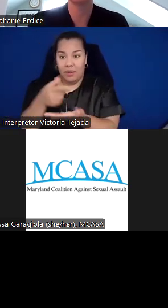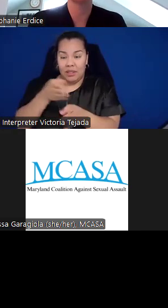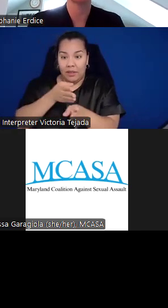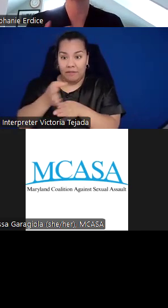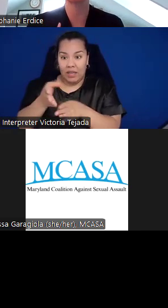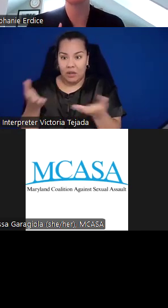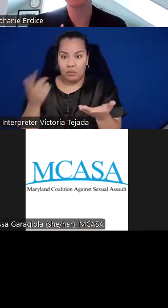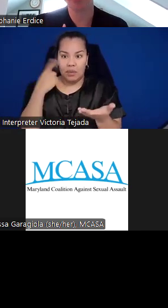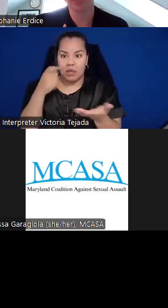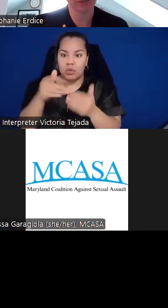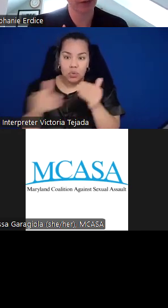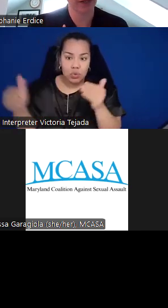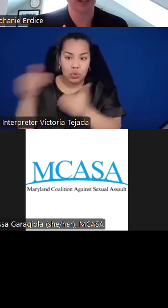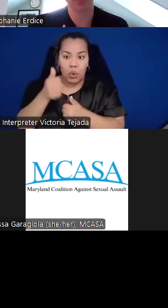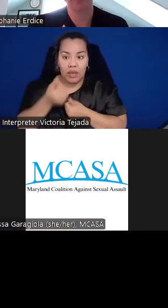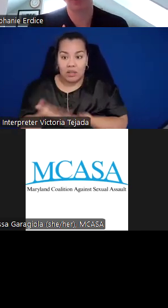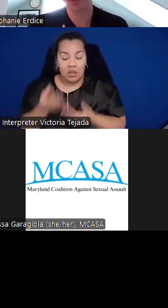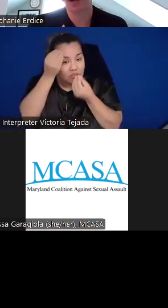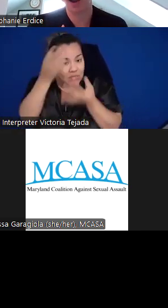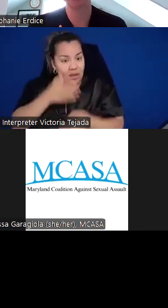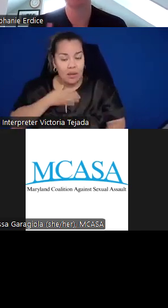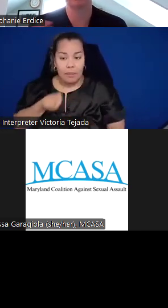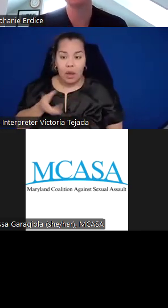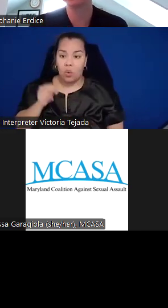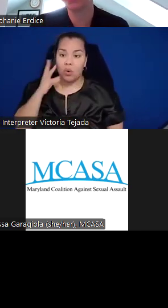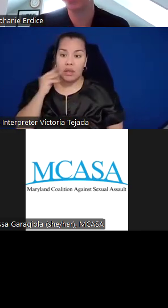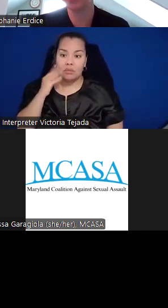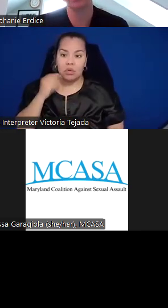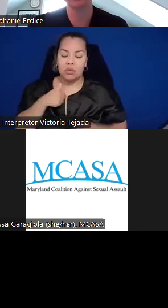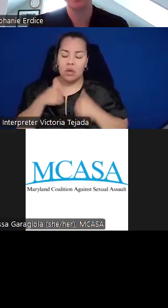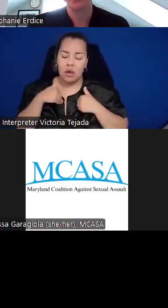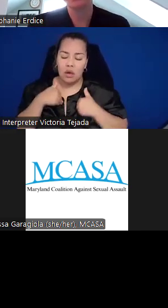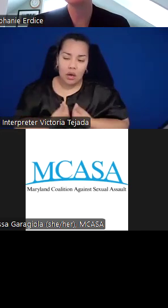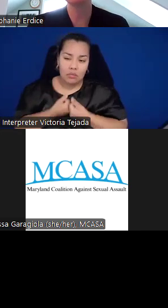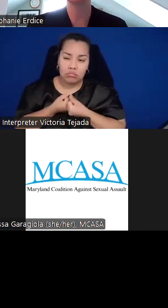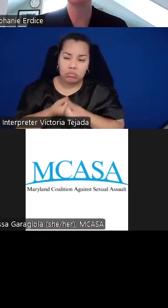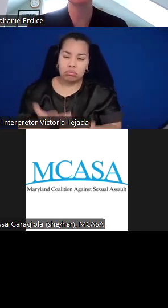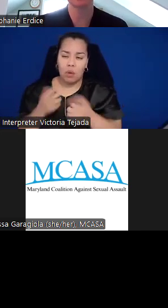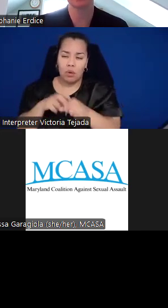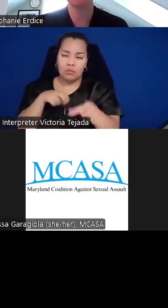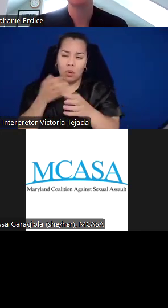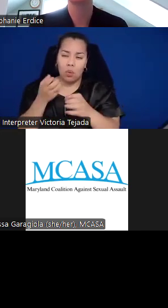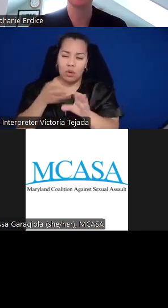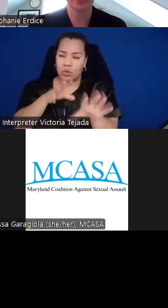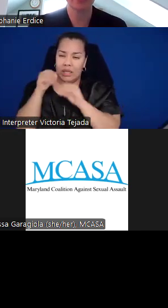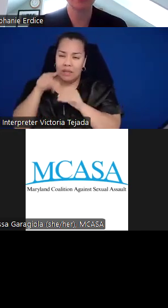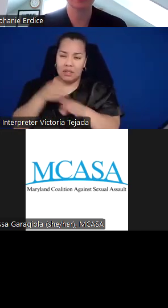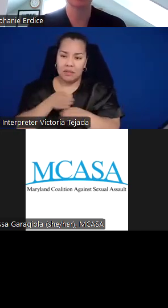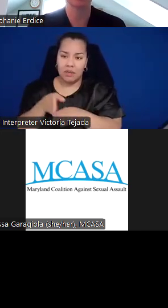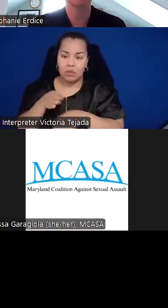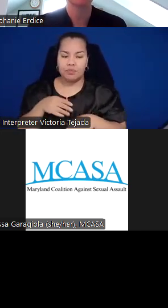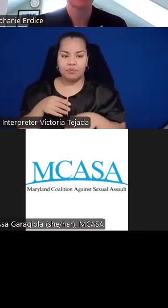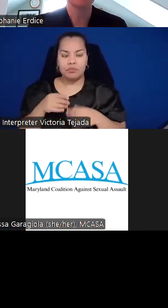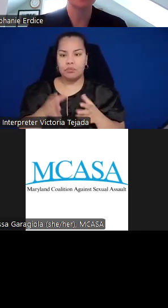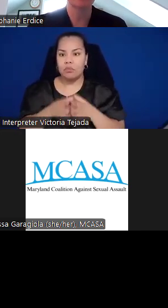too exhausted. And I speak from my own experience when I've been burnt out or wanted to leave the field. And you've spent too much time learning how to do